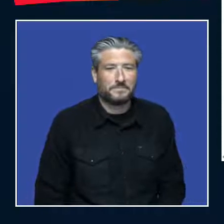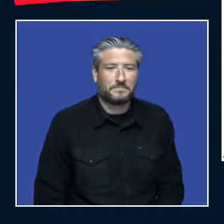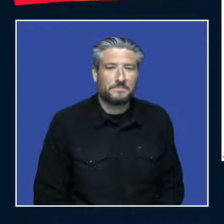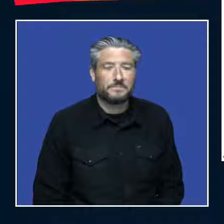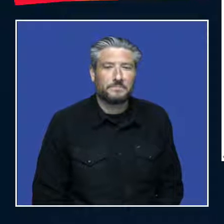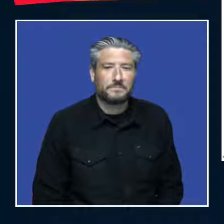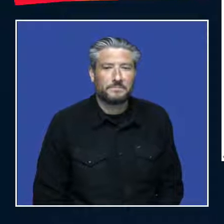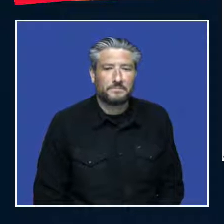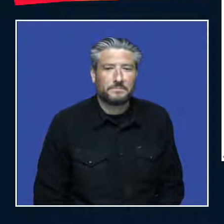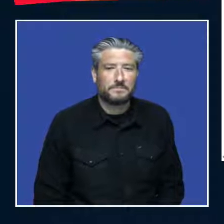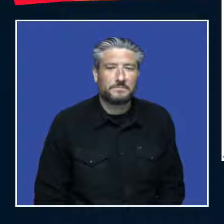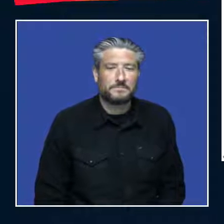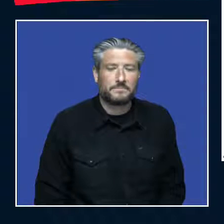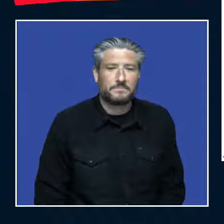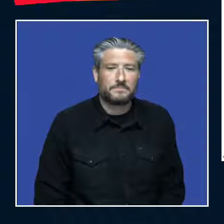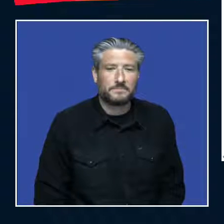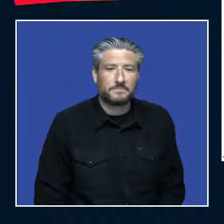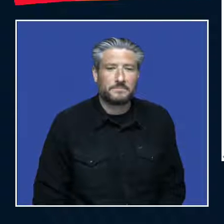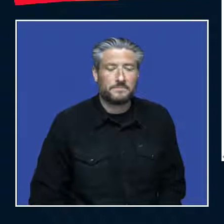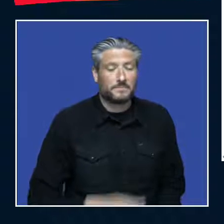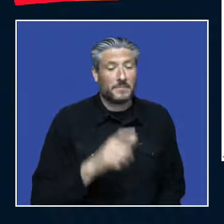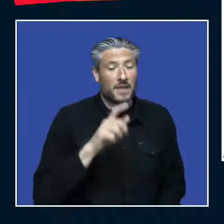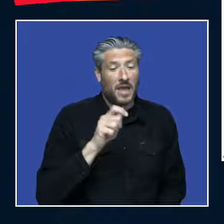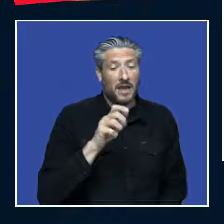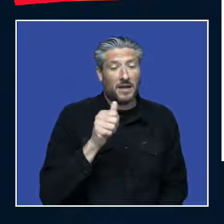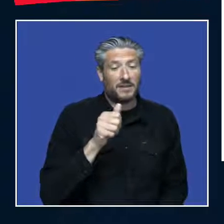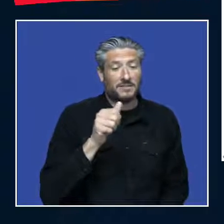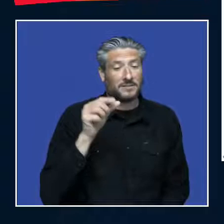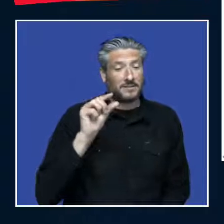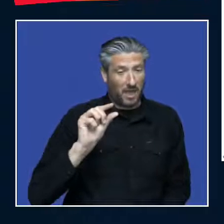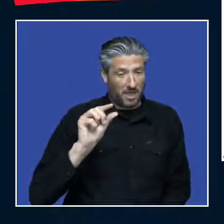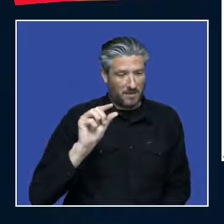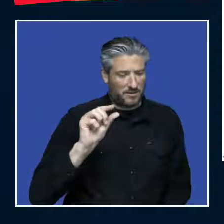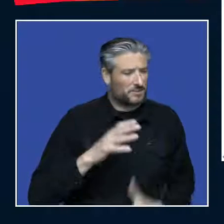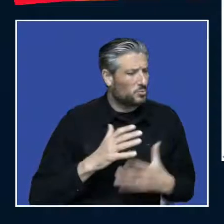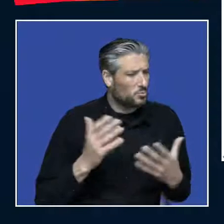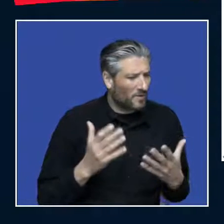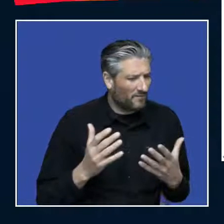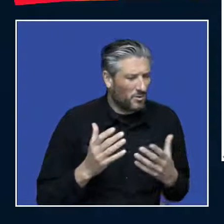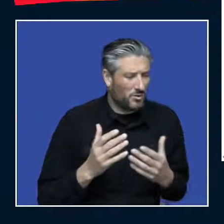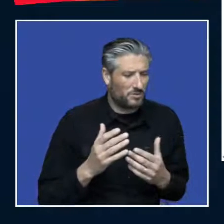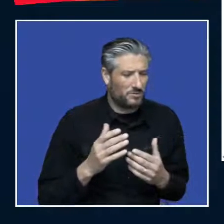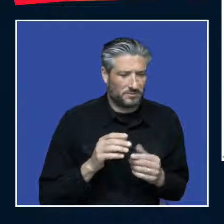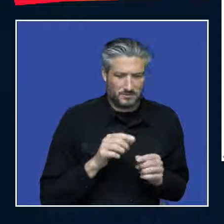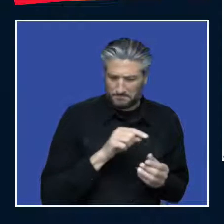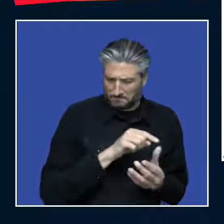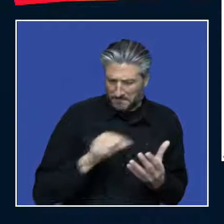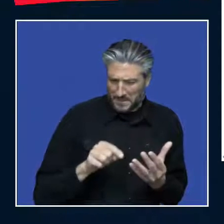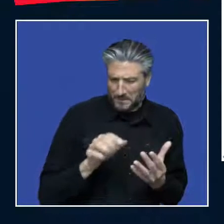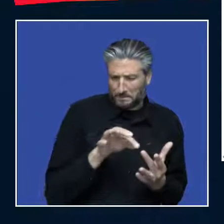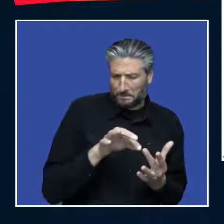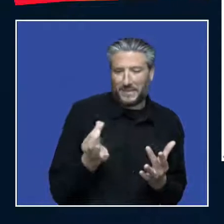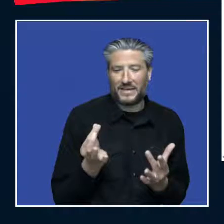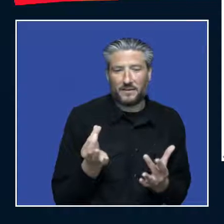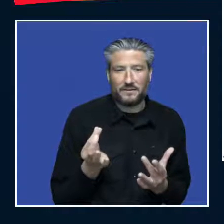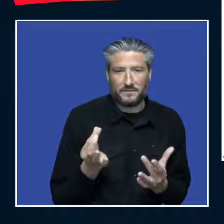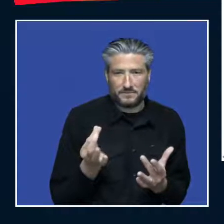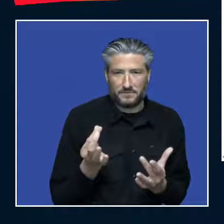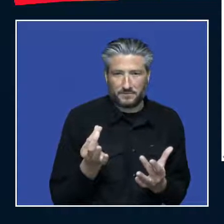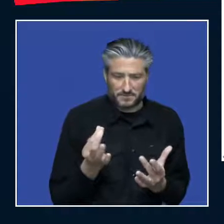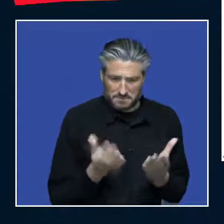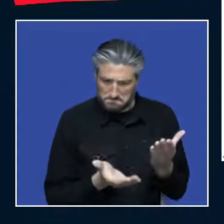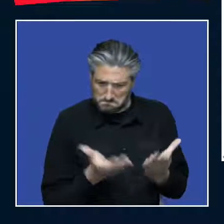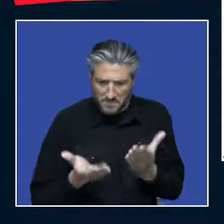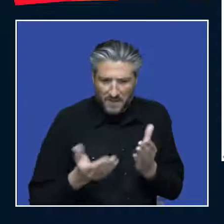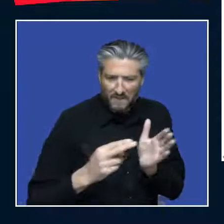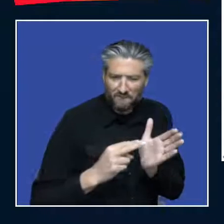take a specific version of the base image. It's like, I want to have the Ubuntu version, this one, or a Java